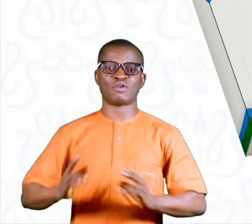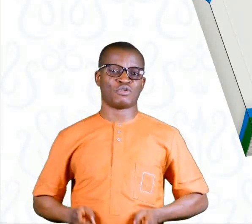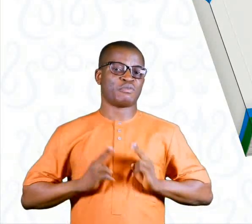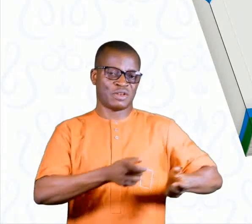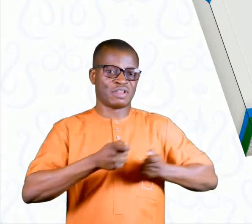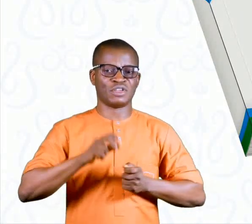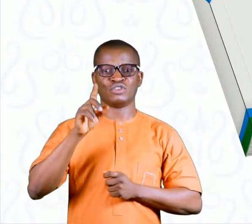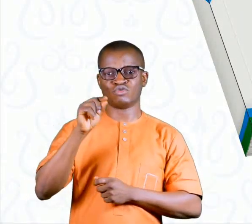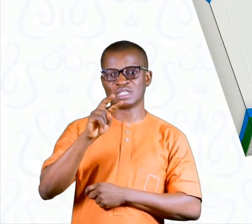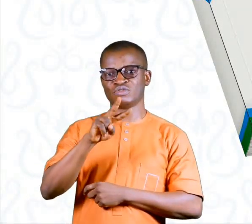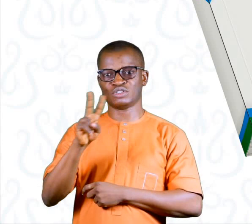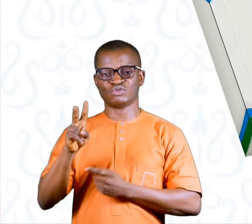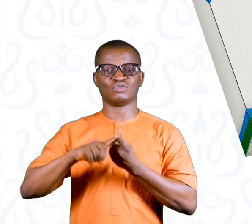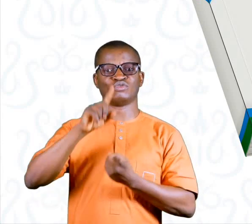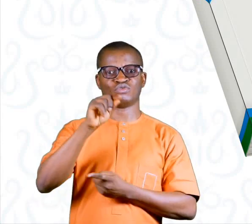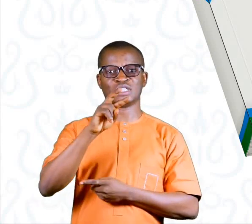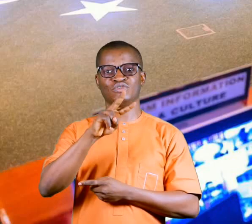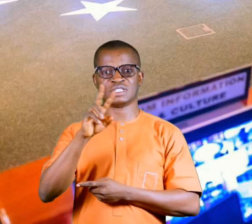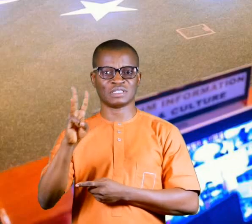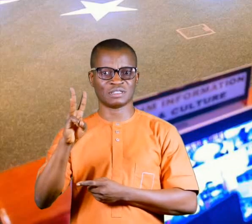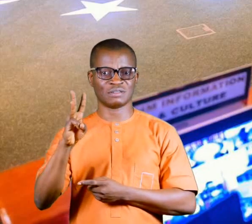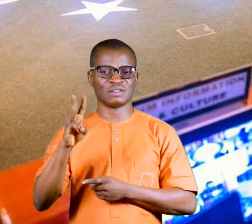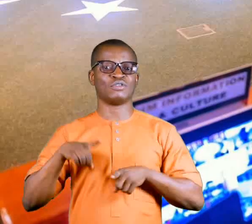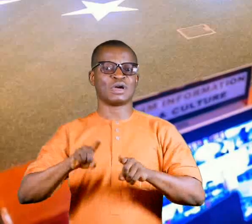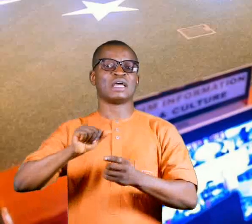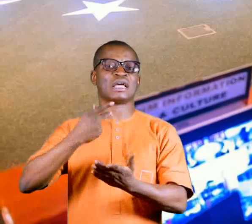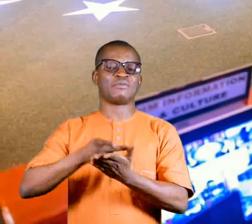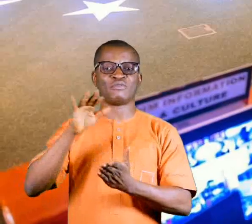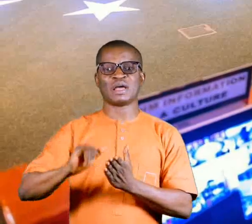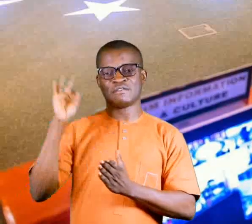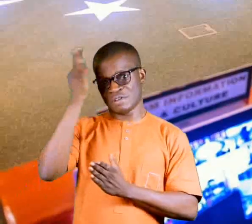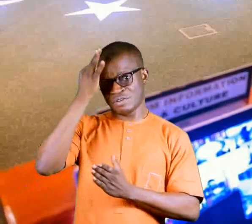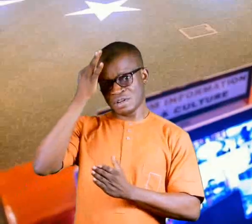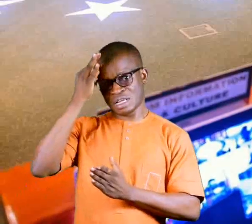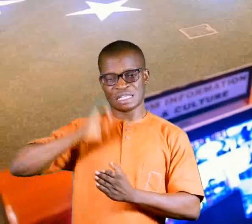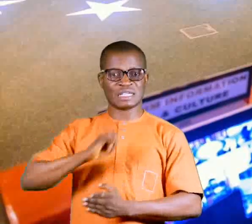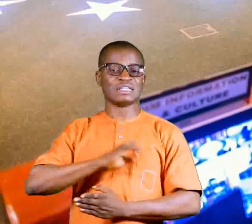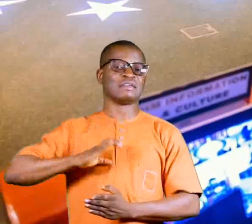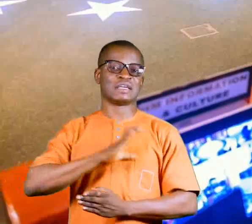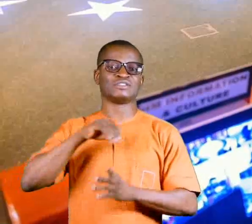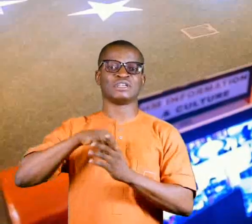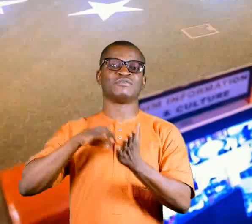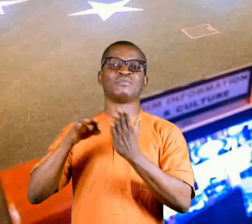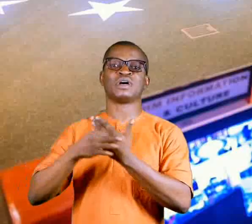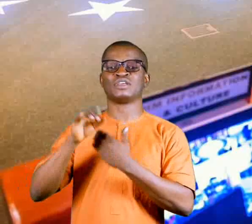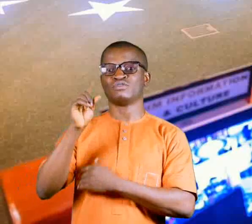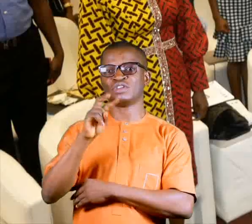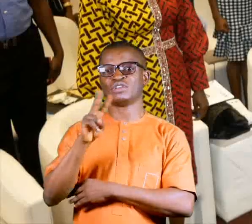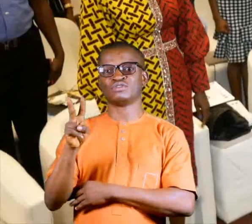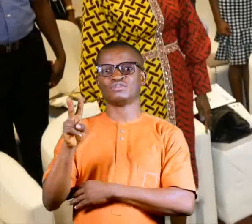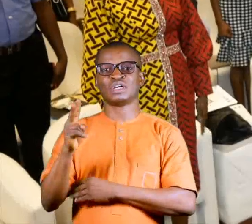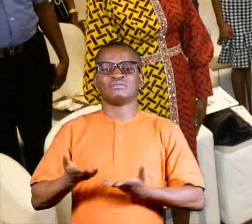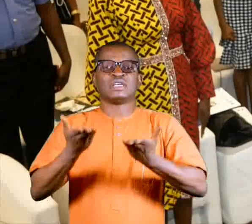Trafficking 2022 to 2026 was approved by the Federal Executive Council in February 2022